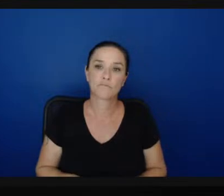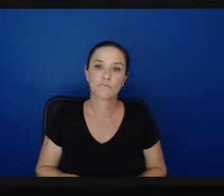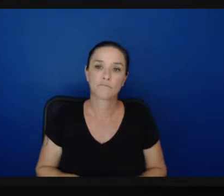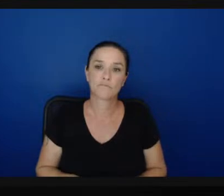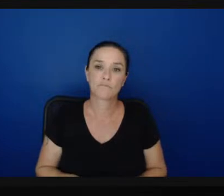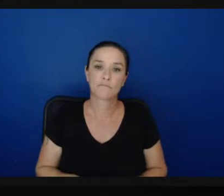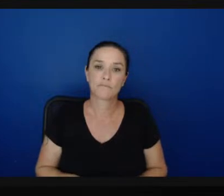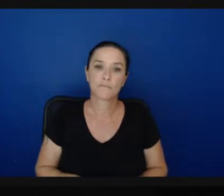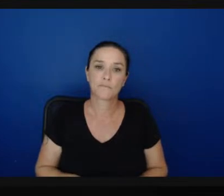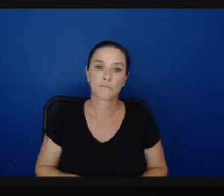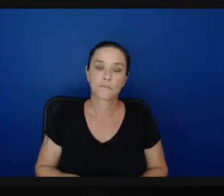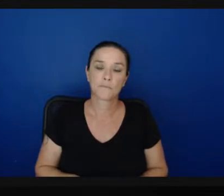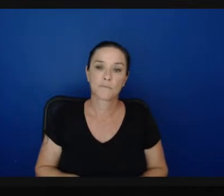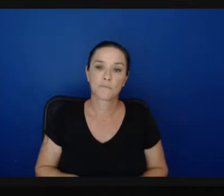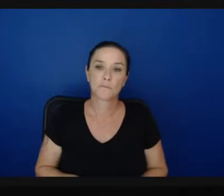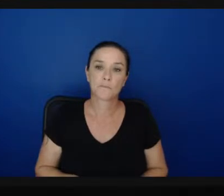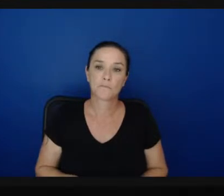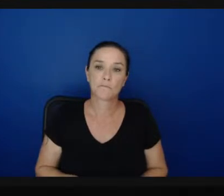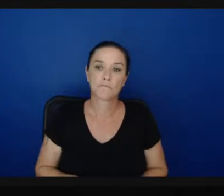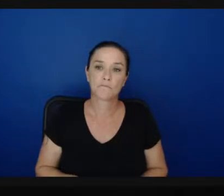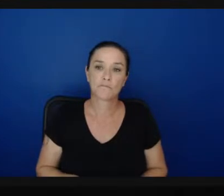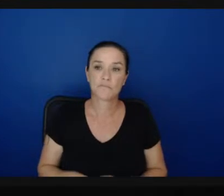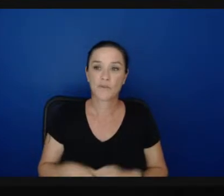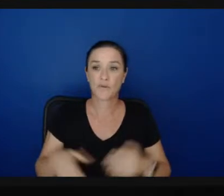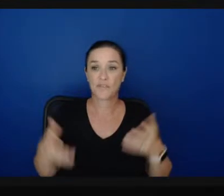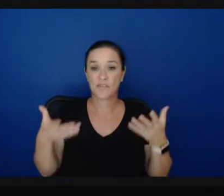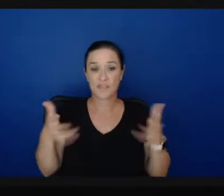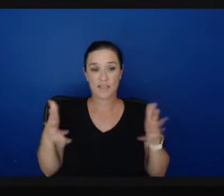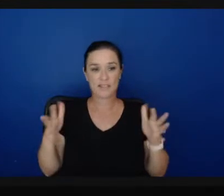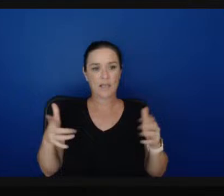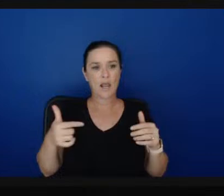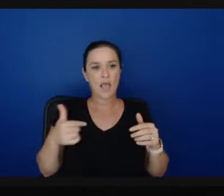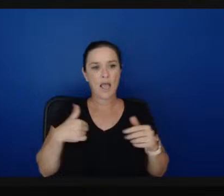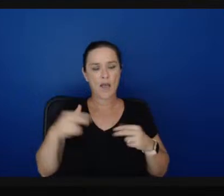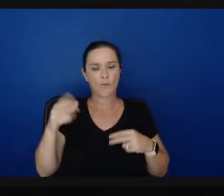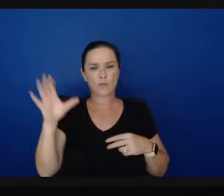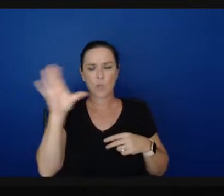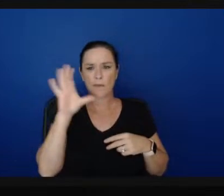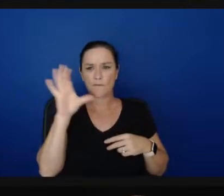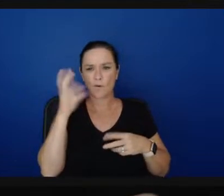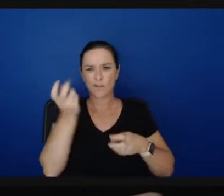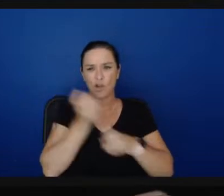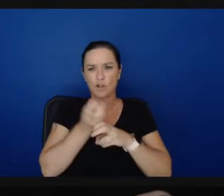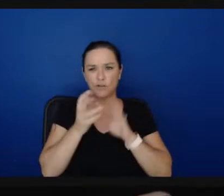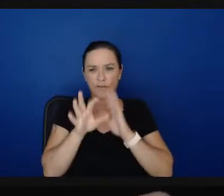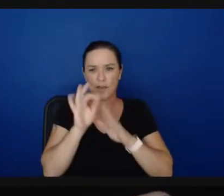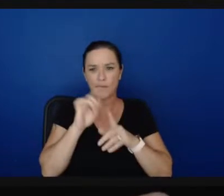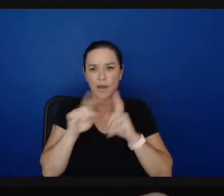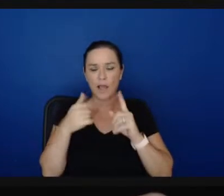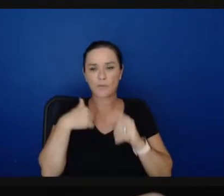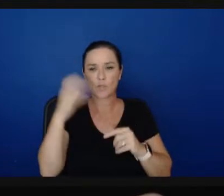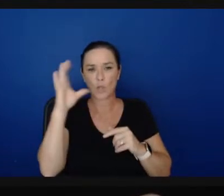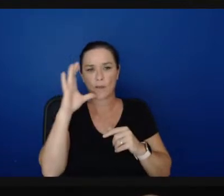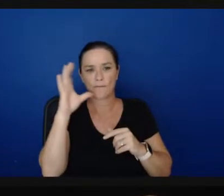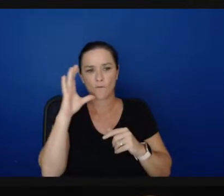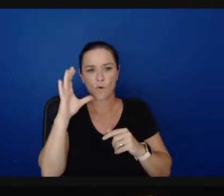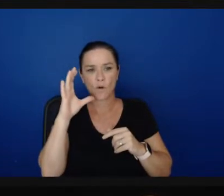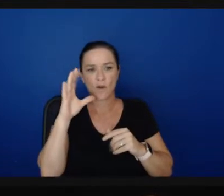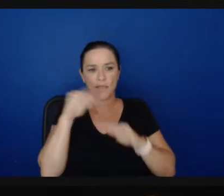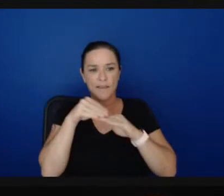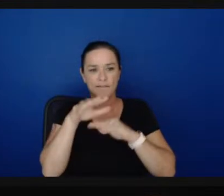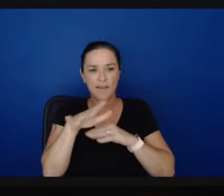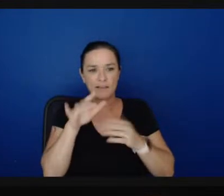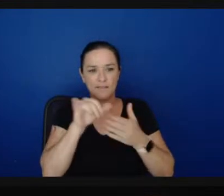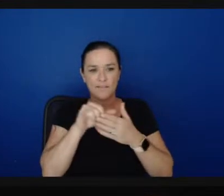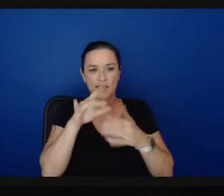So that is it. I was looking for, and it's hard to see because these are 2-year plots, I'm looking for effects of that earthquake. Did